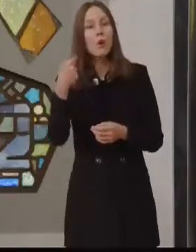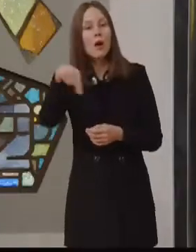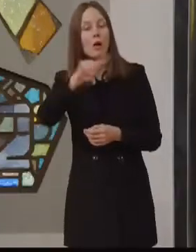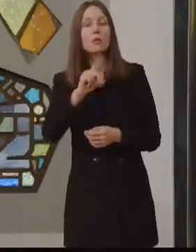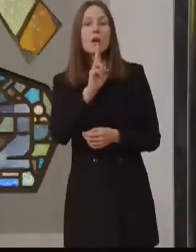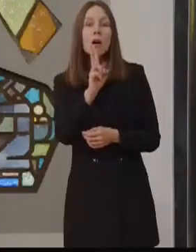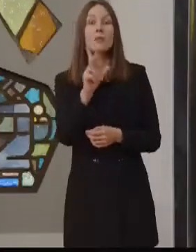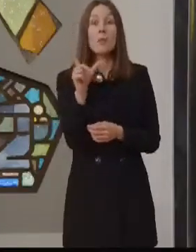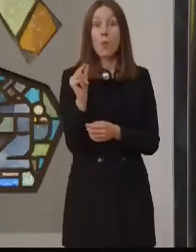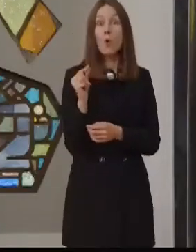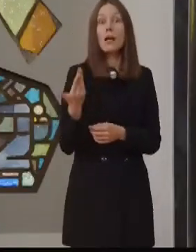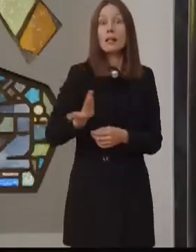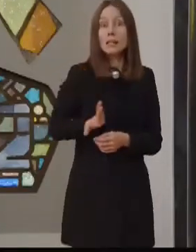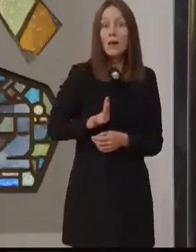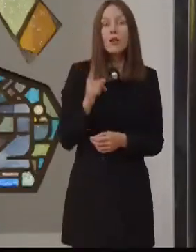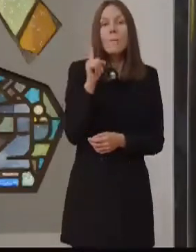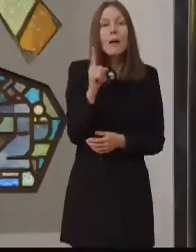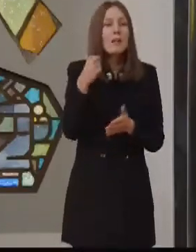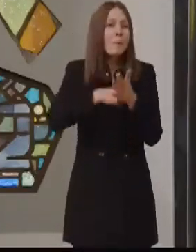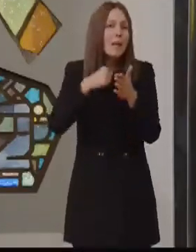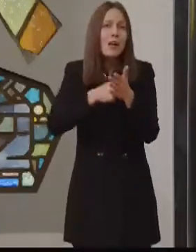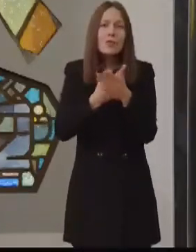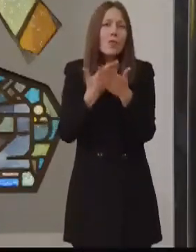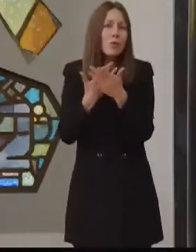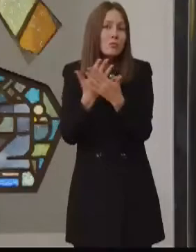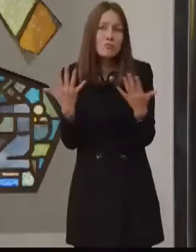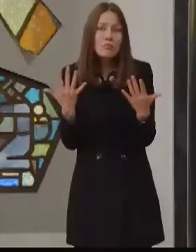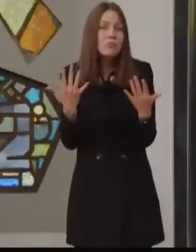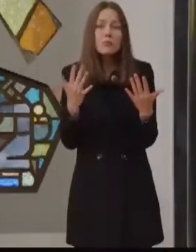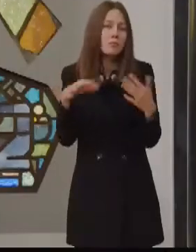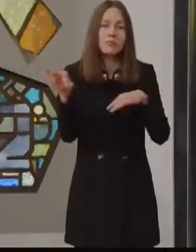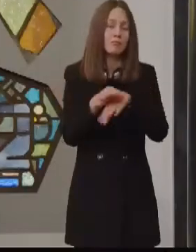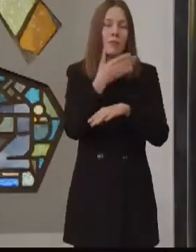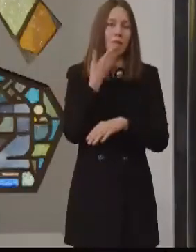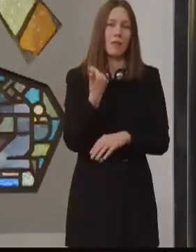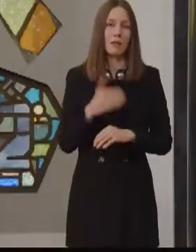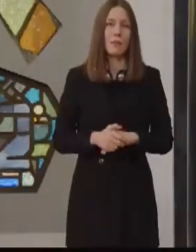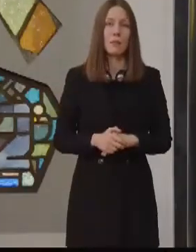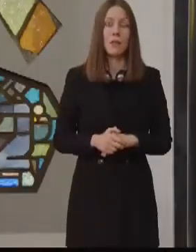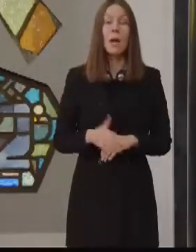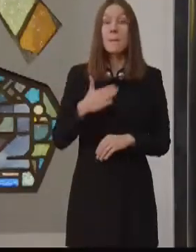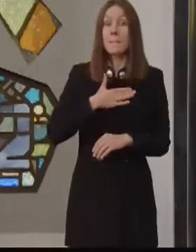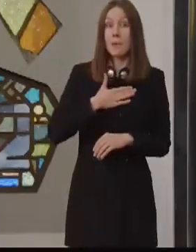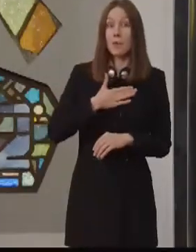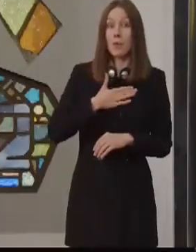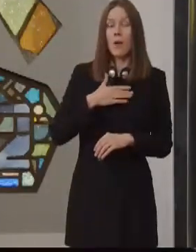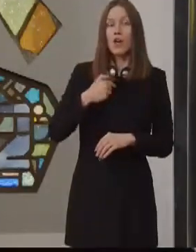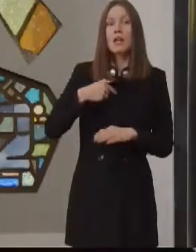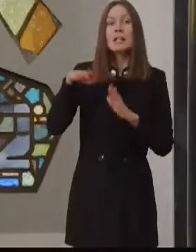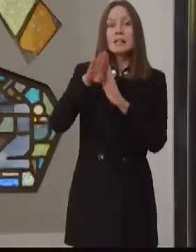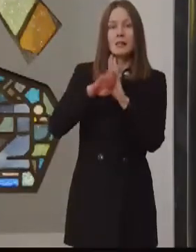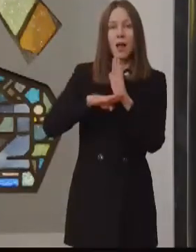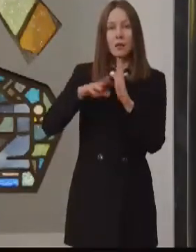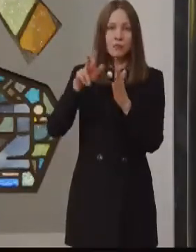homosexuals as well, but also they include people who live in partnership or as a couple